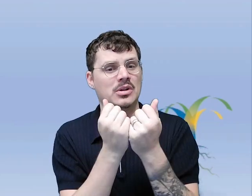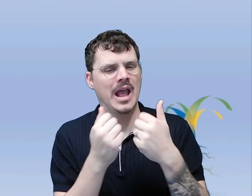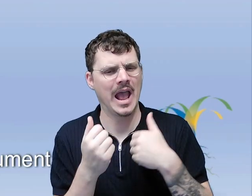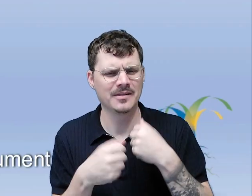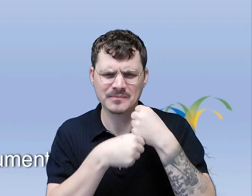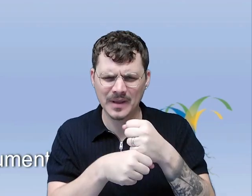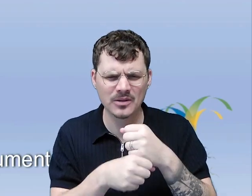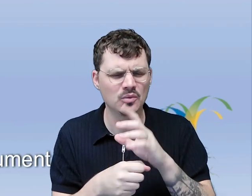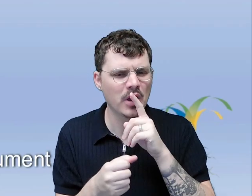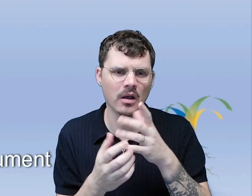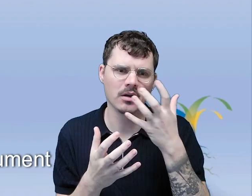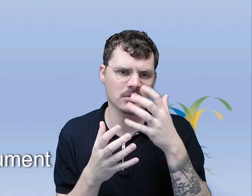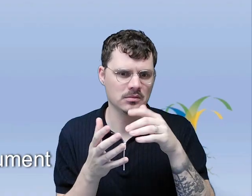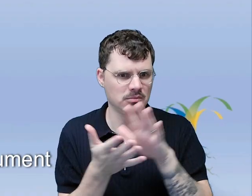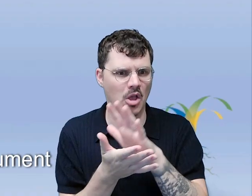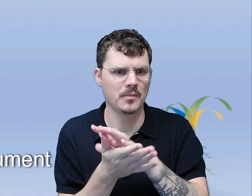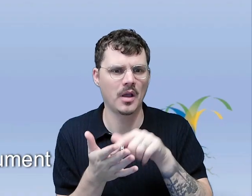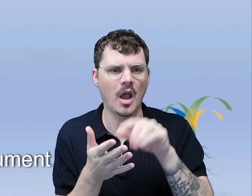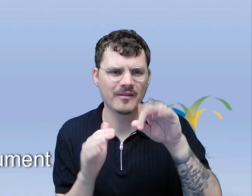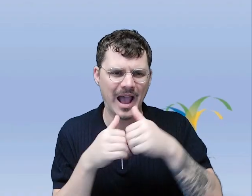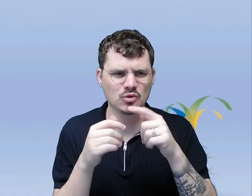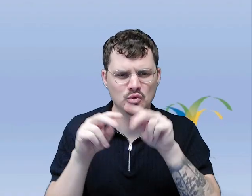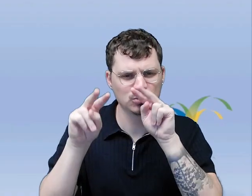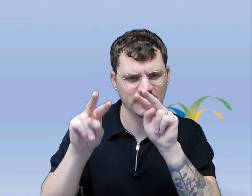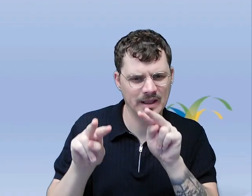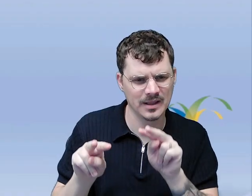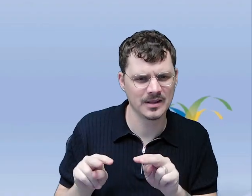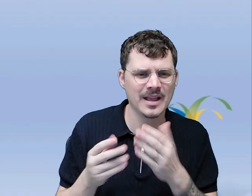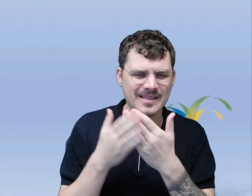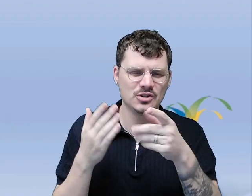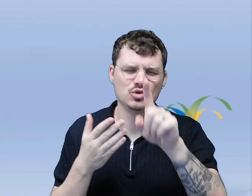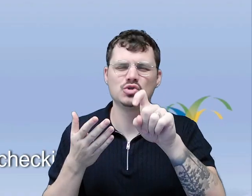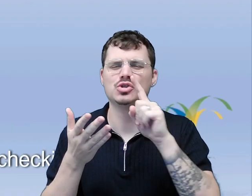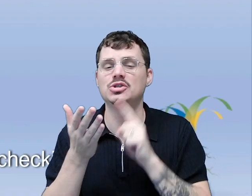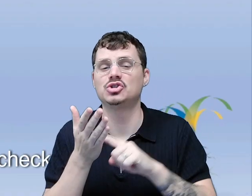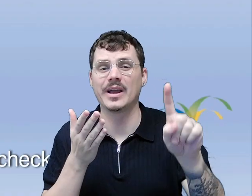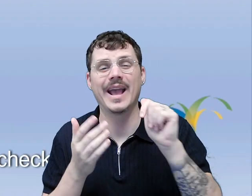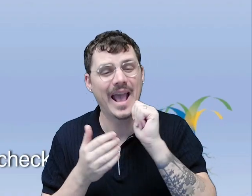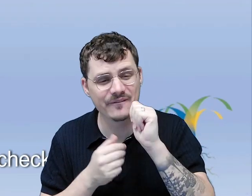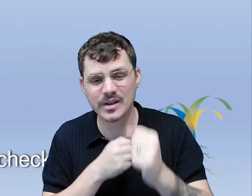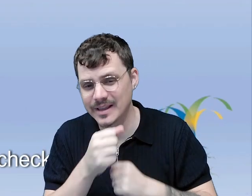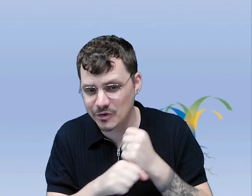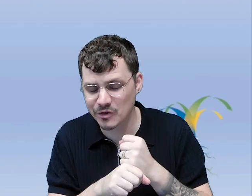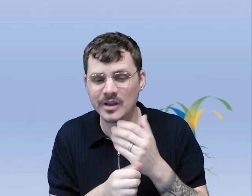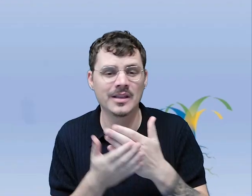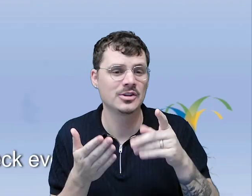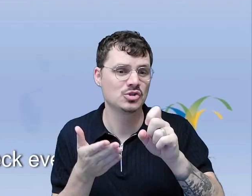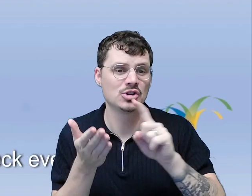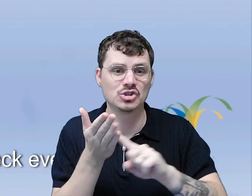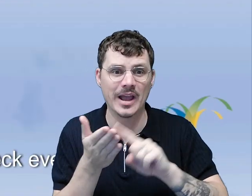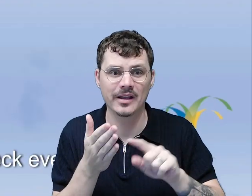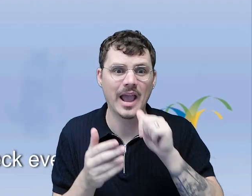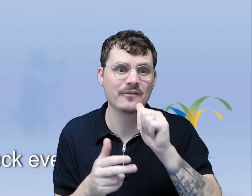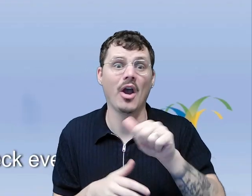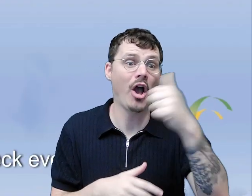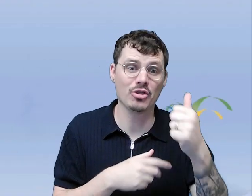Association has created a very thorough document of surveillance. These are the things you should be checking every year. These are the